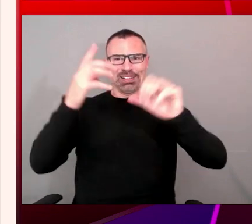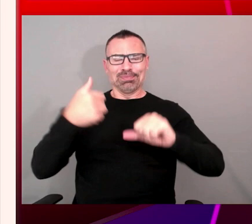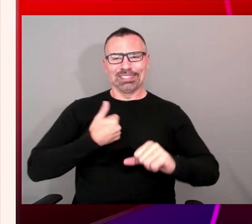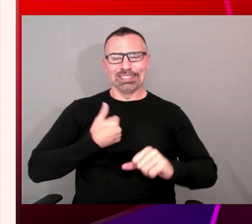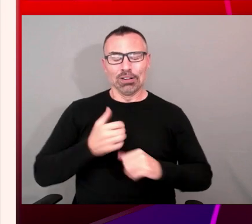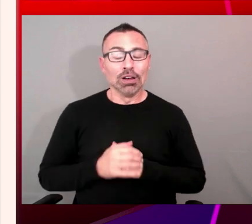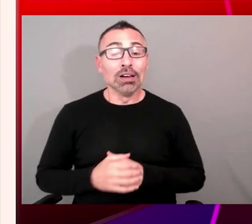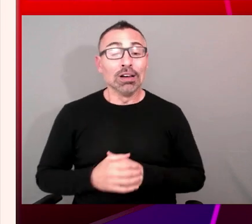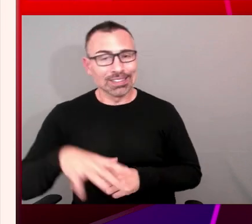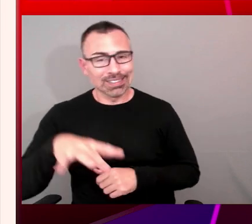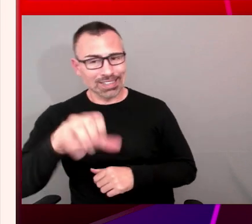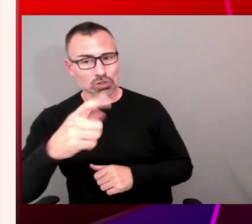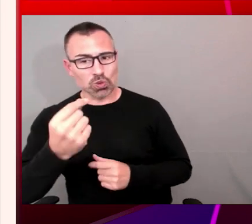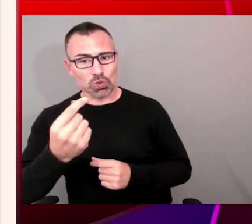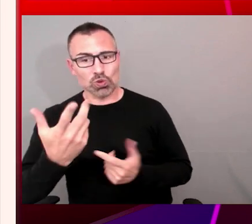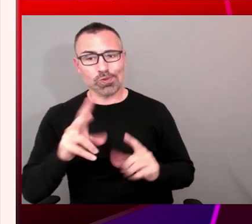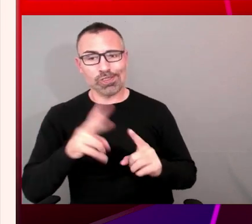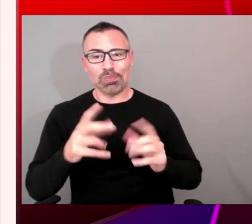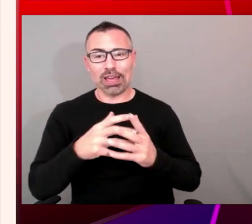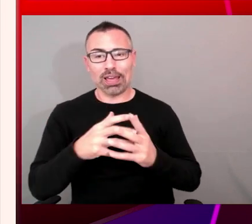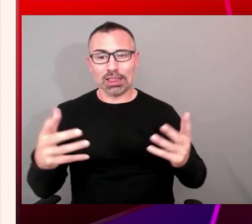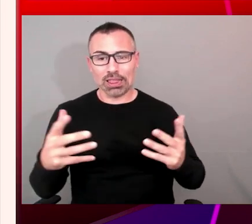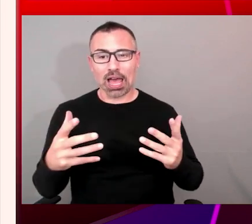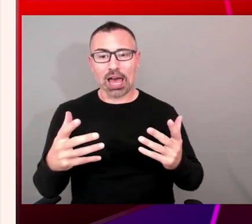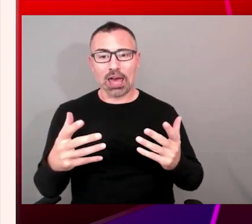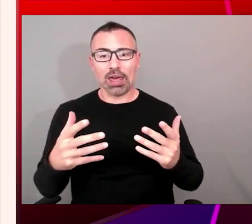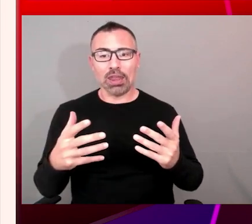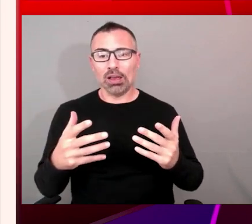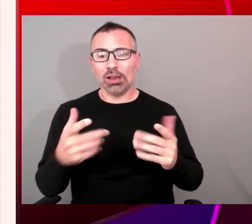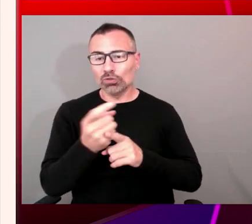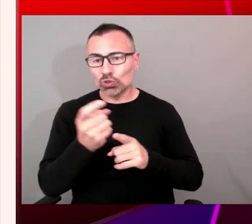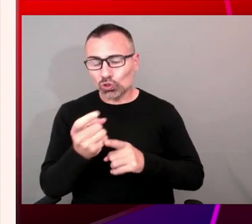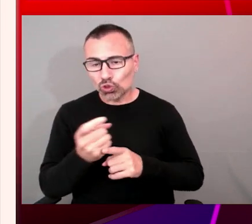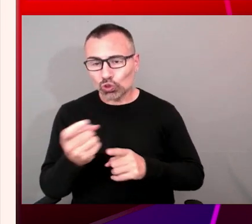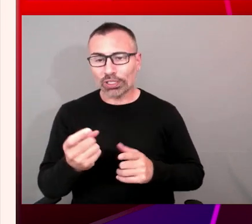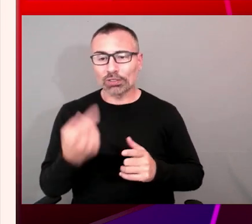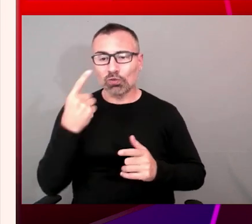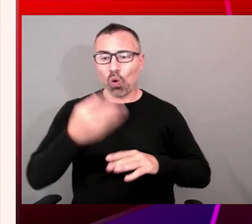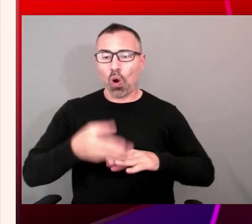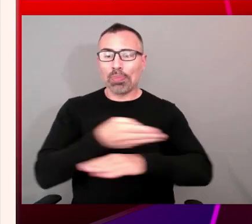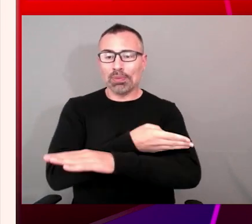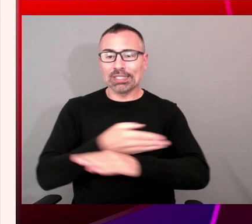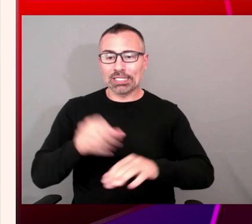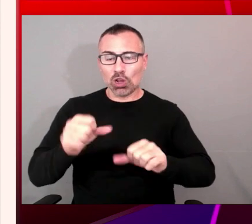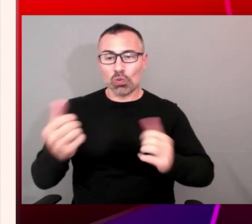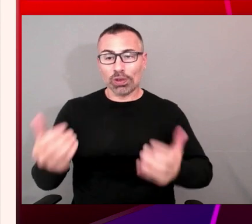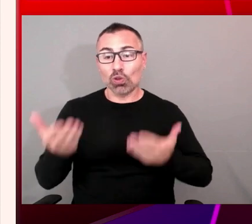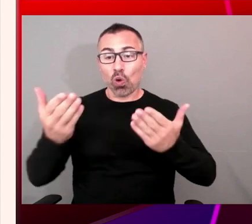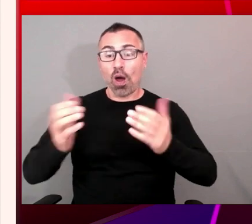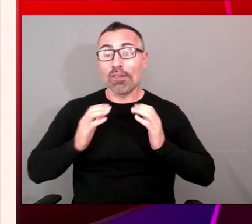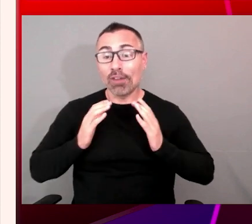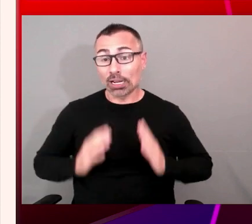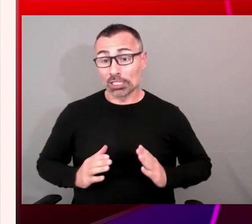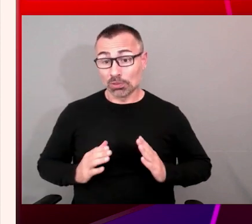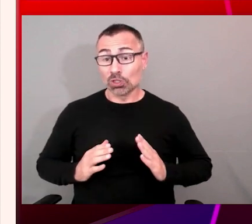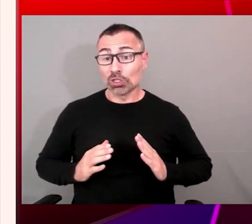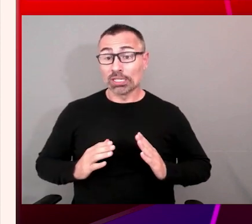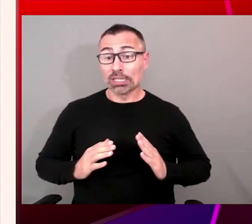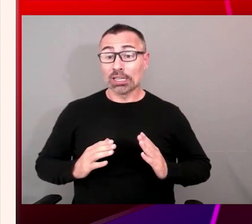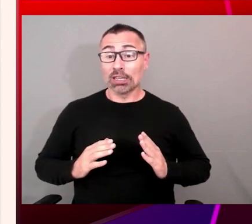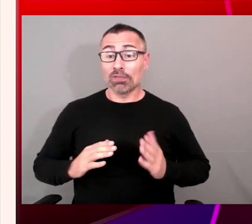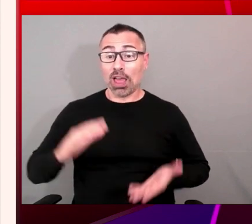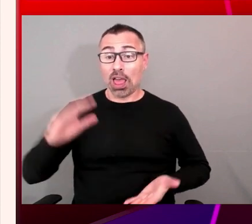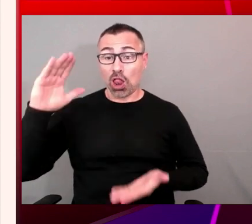we've applied a lot of tricks under the hood and optimizations and can offer our customers even lower cost per